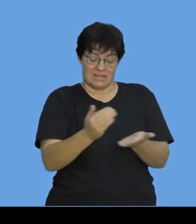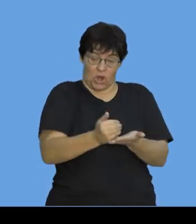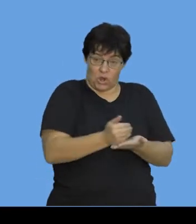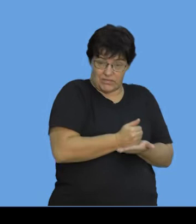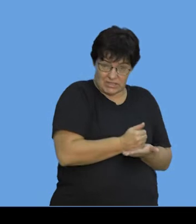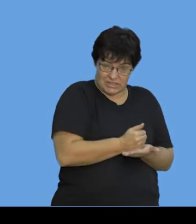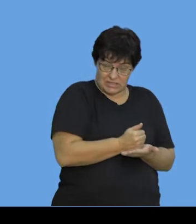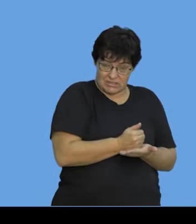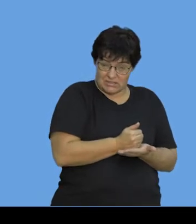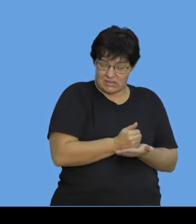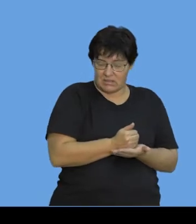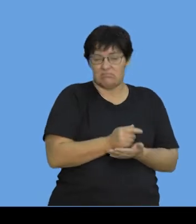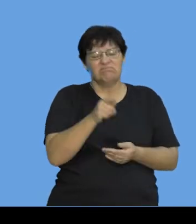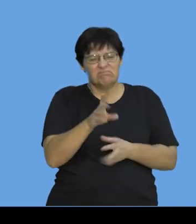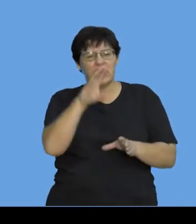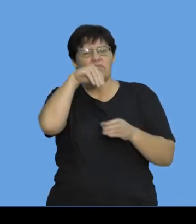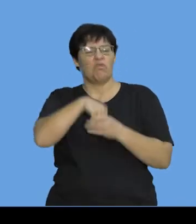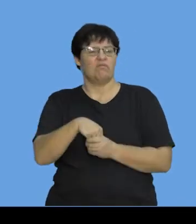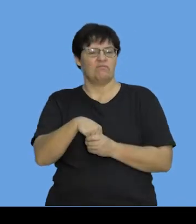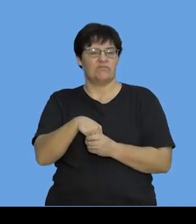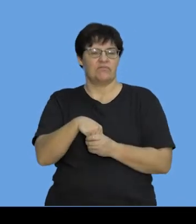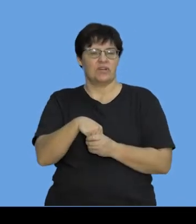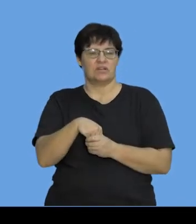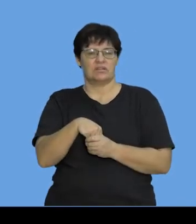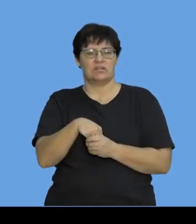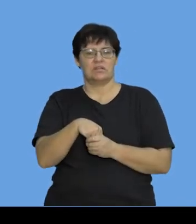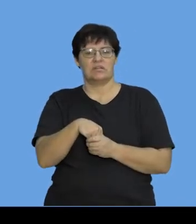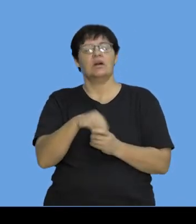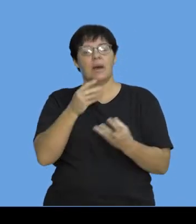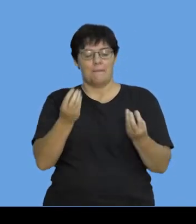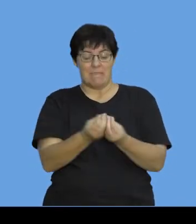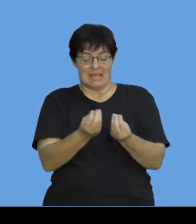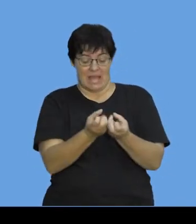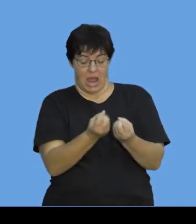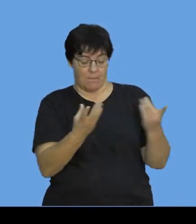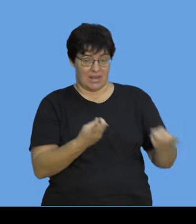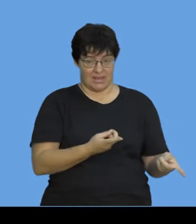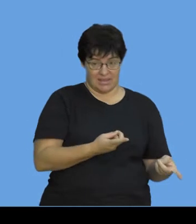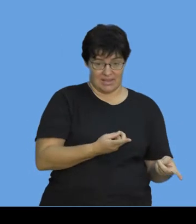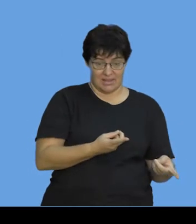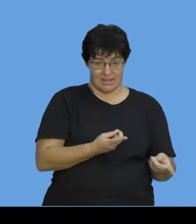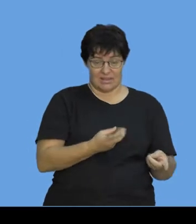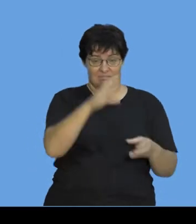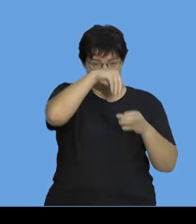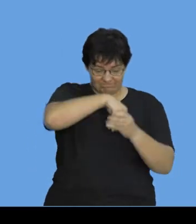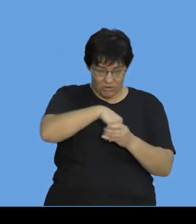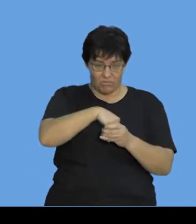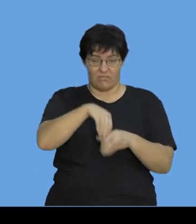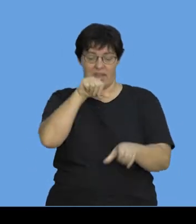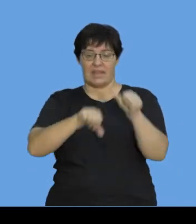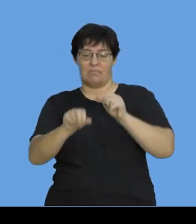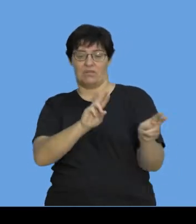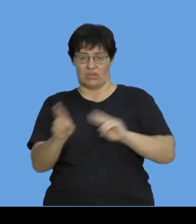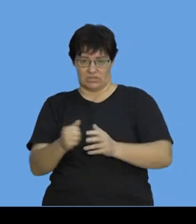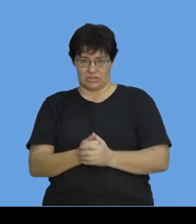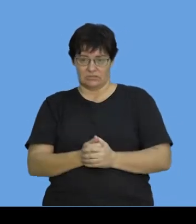lot to do with, amount of matter that is concerned in a chemical reaction. We'll also use the term yield,